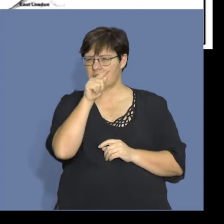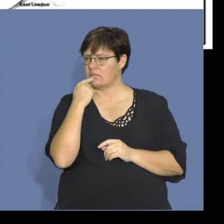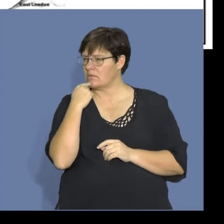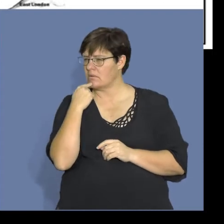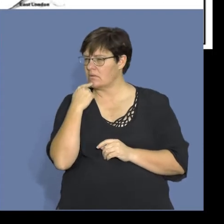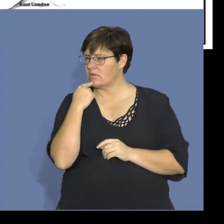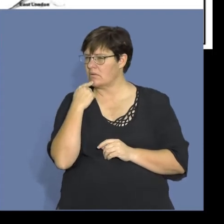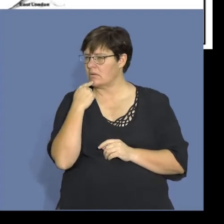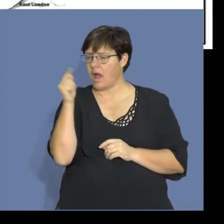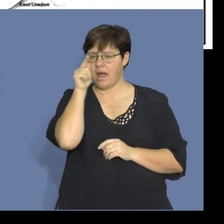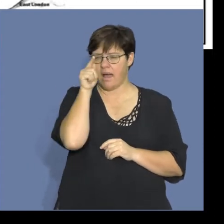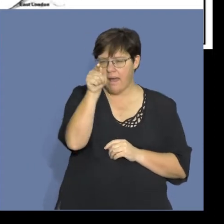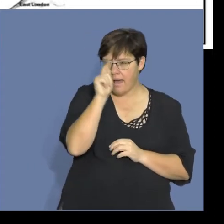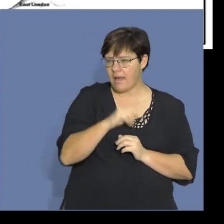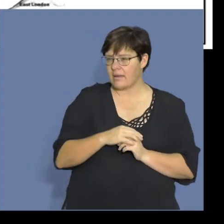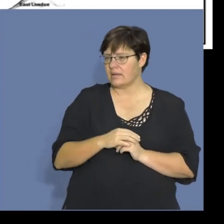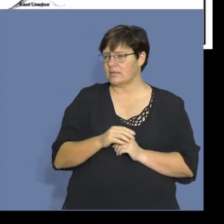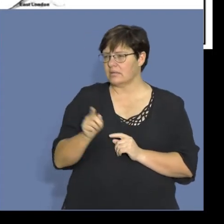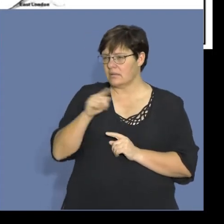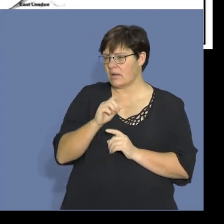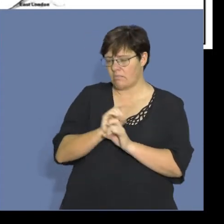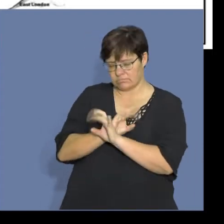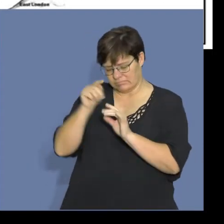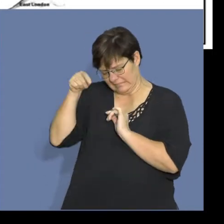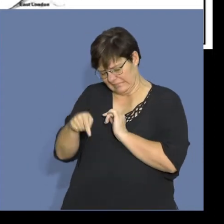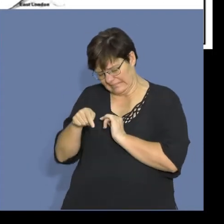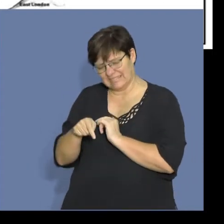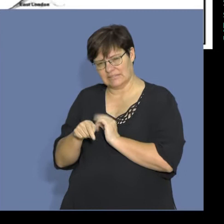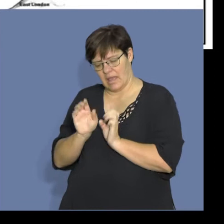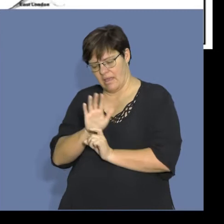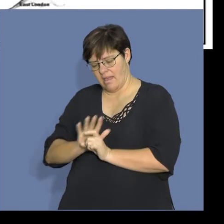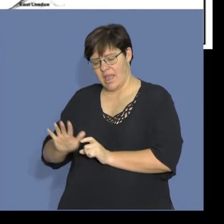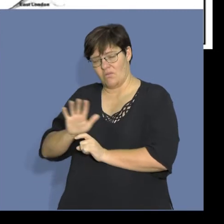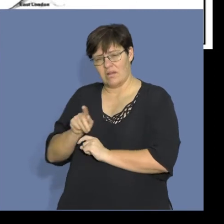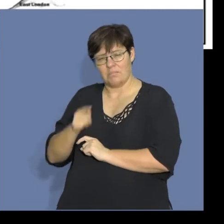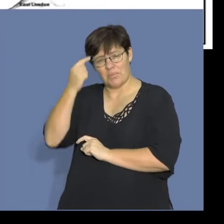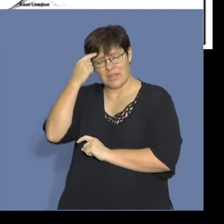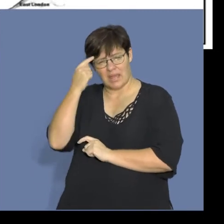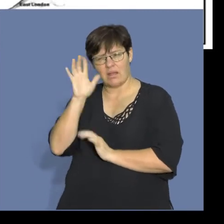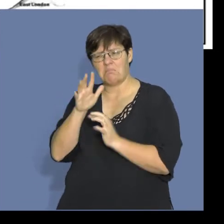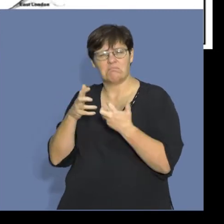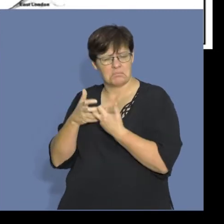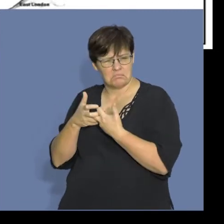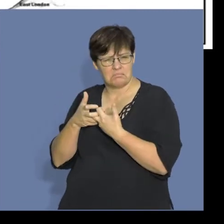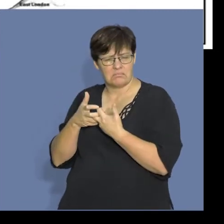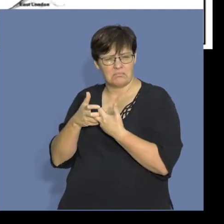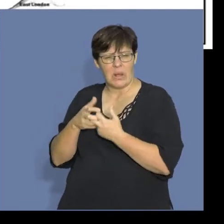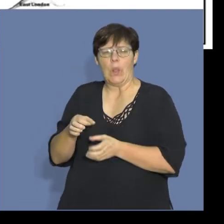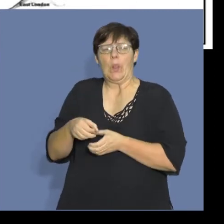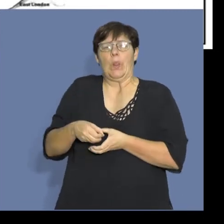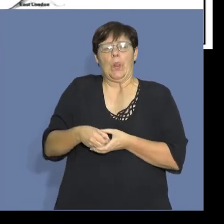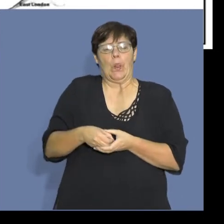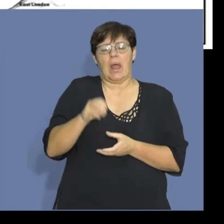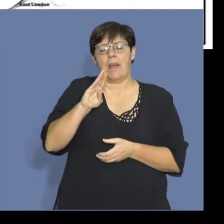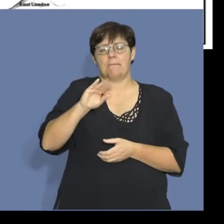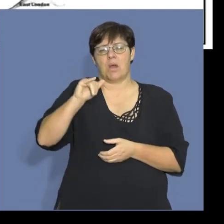help me find area number 3. And this is the one area that is right down there at the bottom. And if you think about it, it's probably the smallest